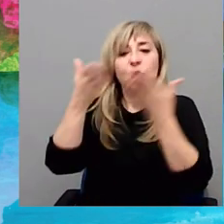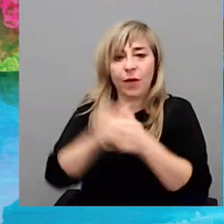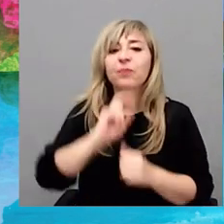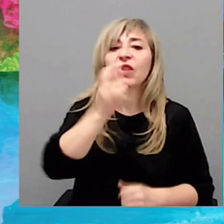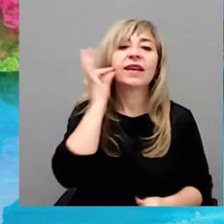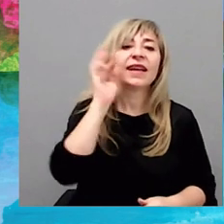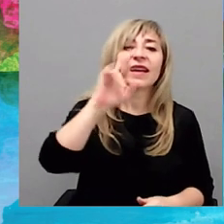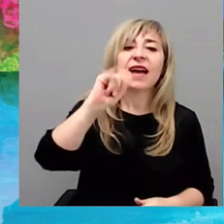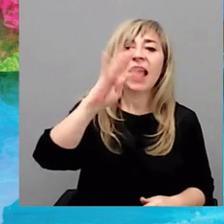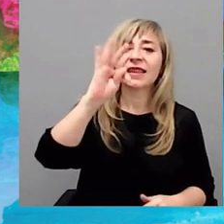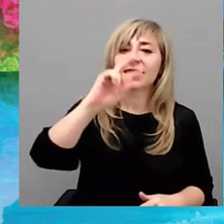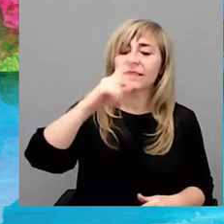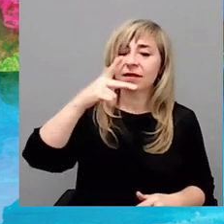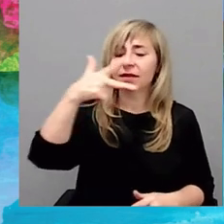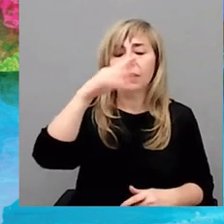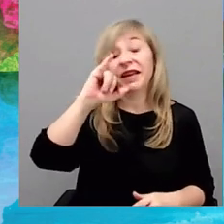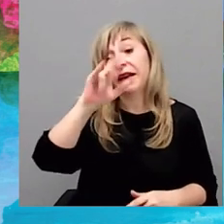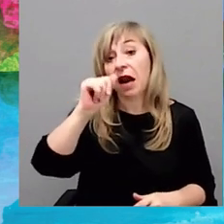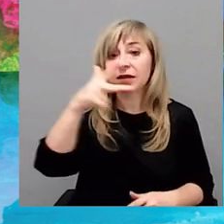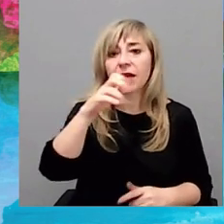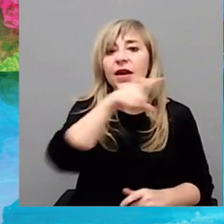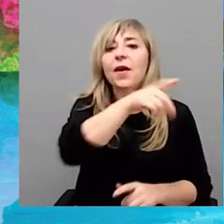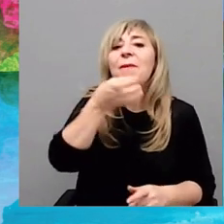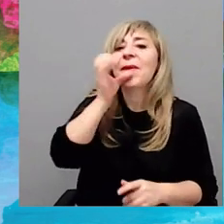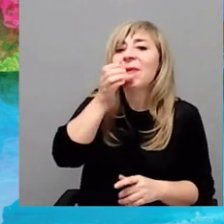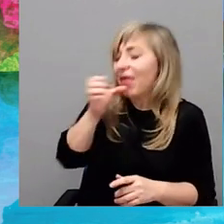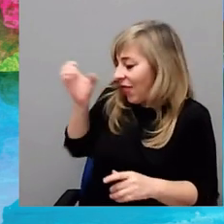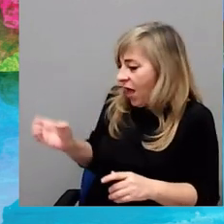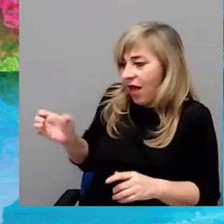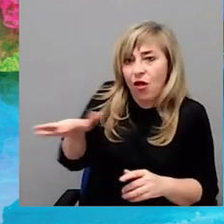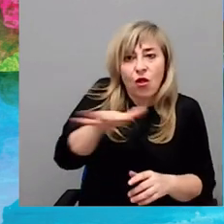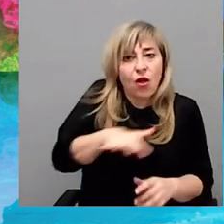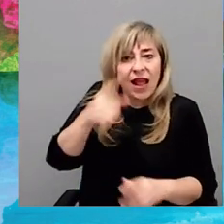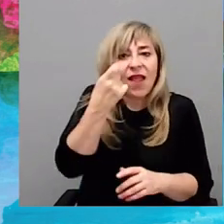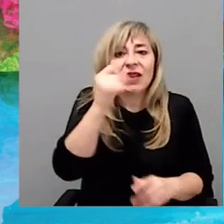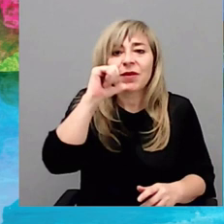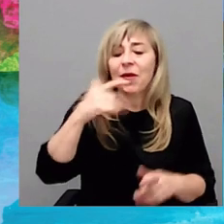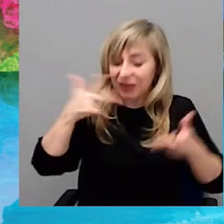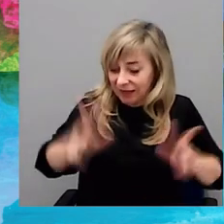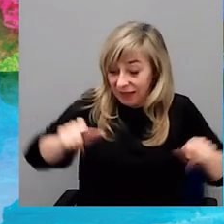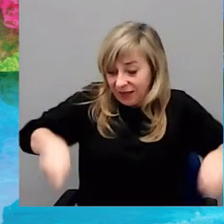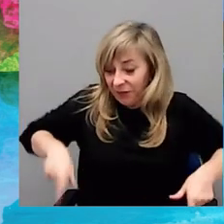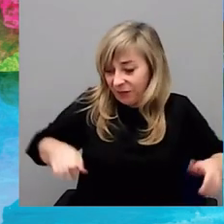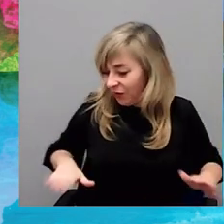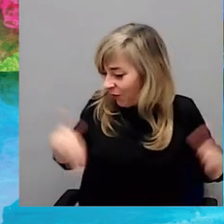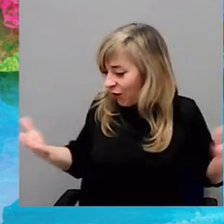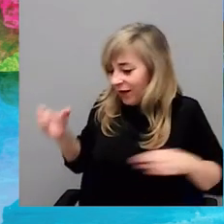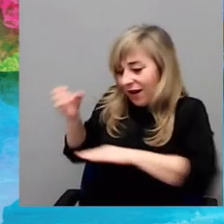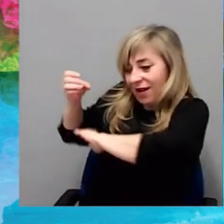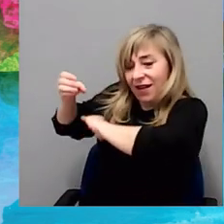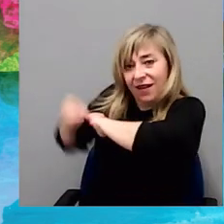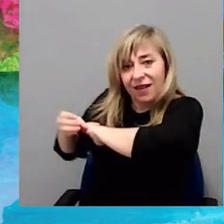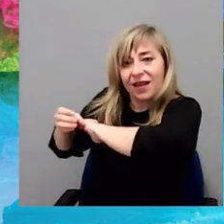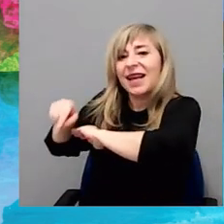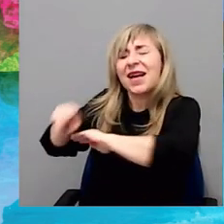And this was created, we created this to as a drink holder. And this was another design that we used for